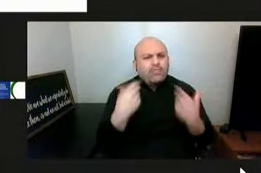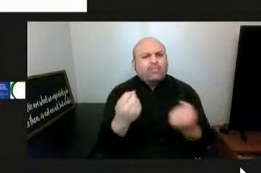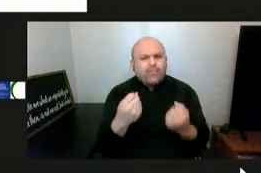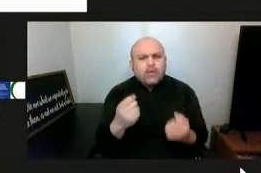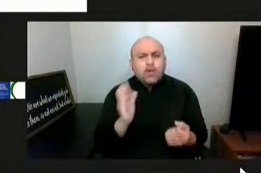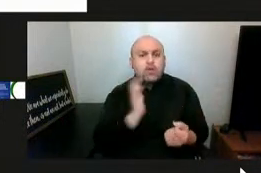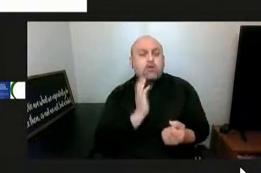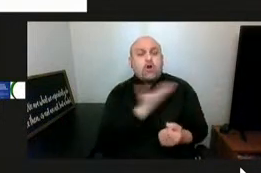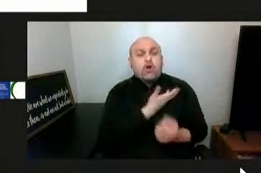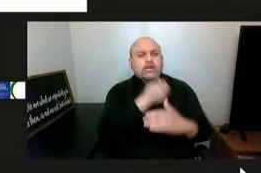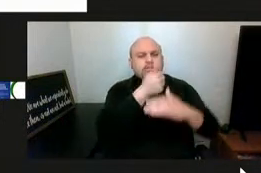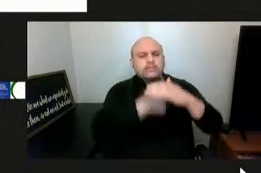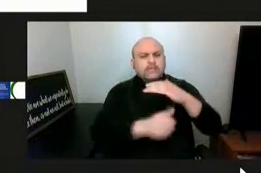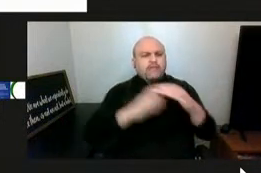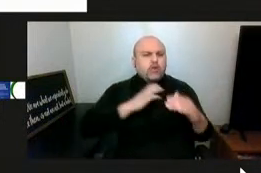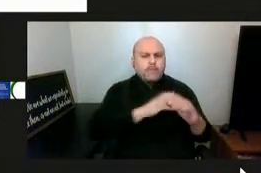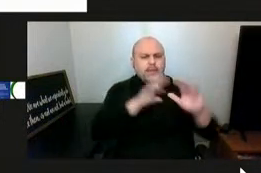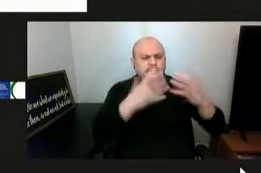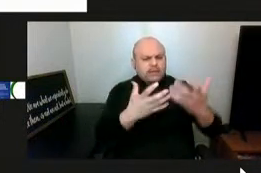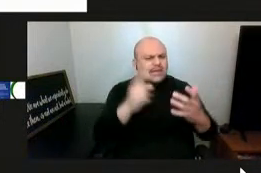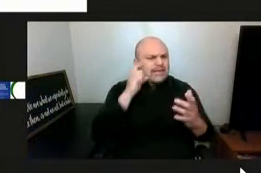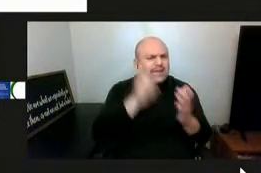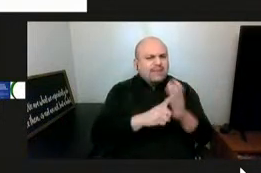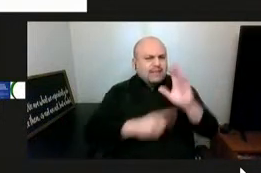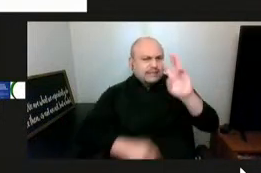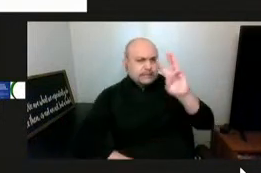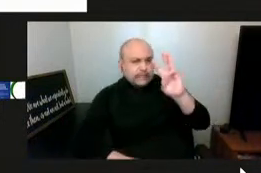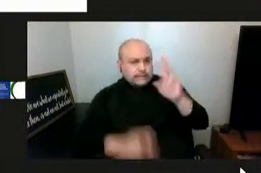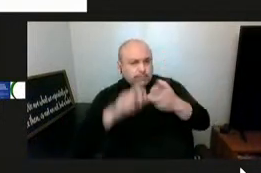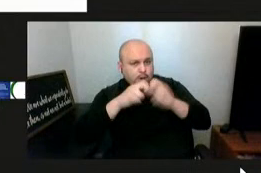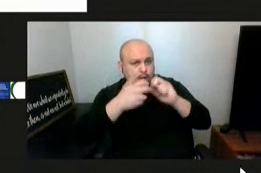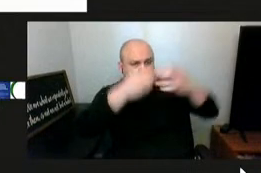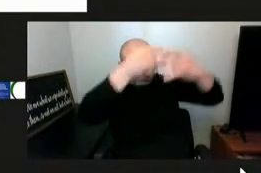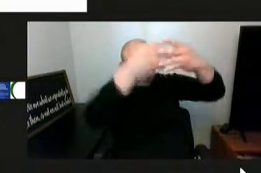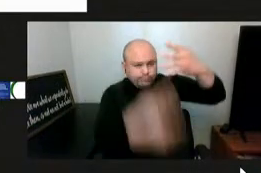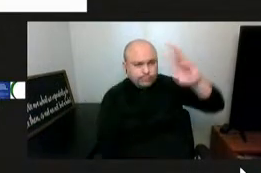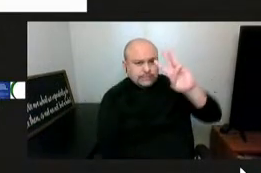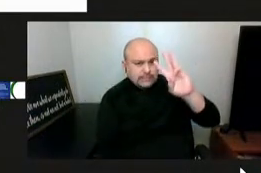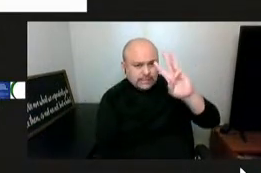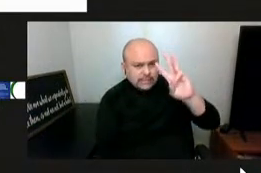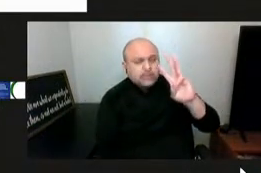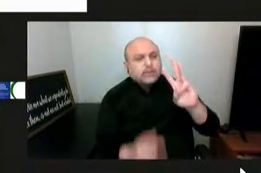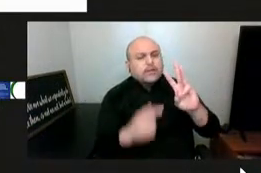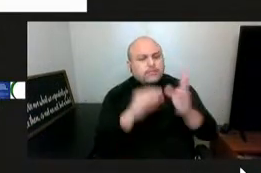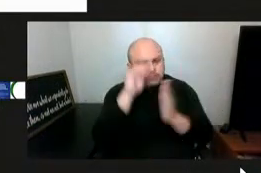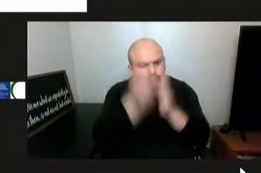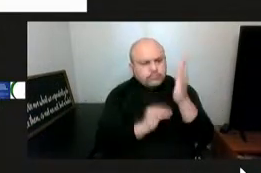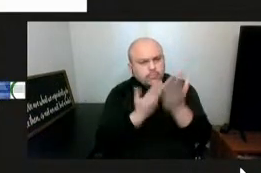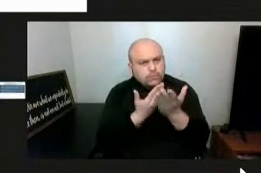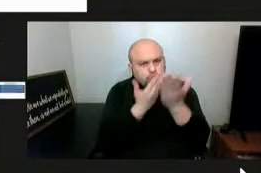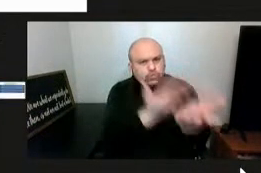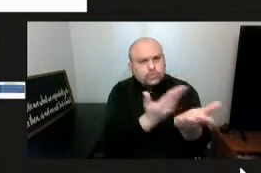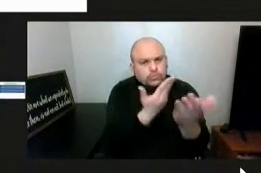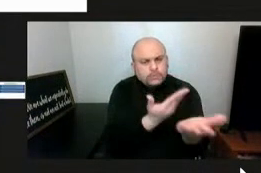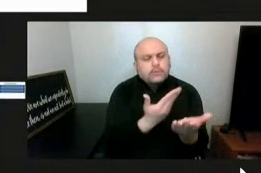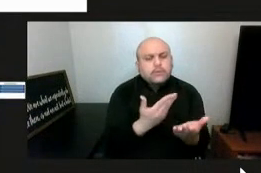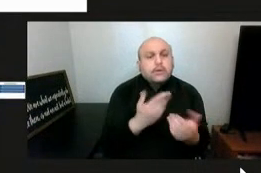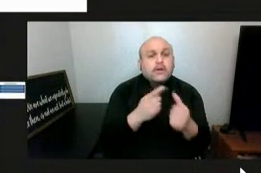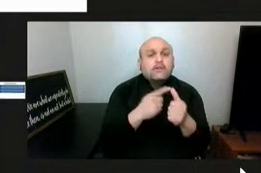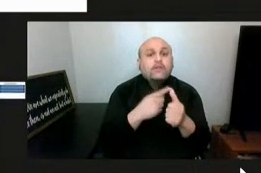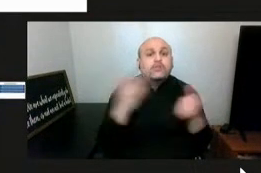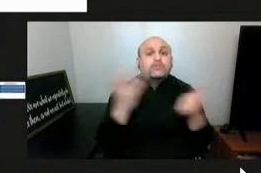subcommittee identified 6 problems and ensuing recommendations. The first problem goes to